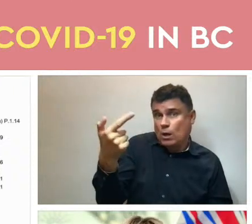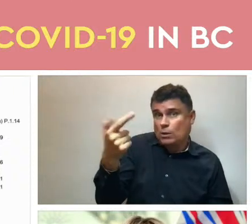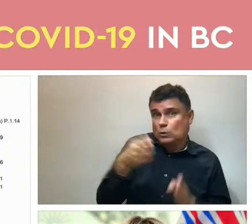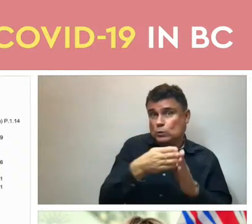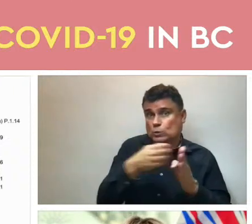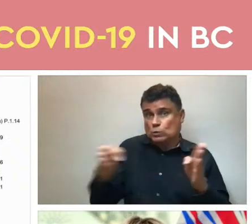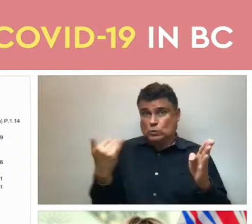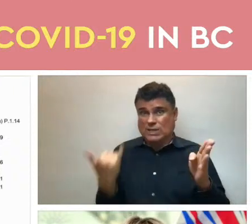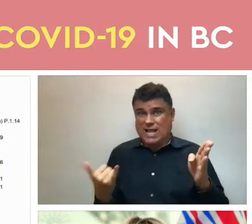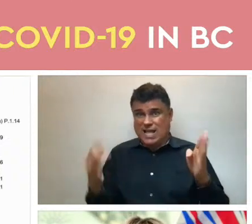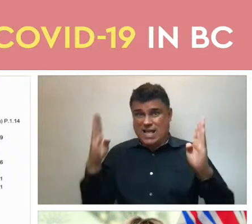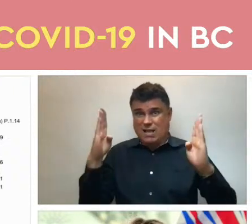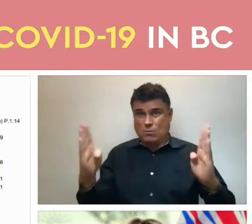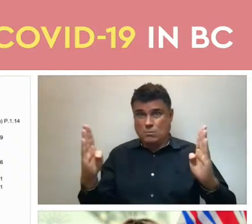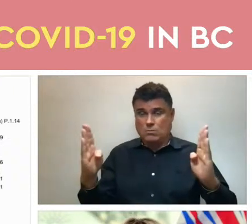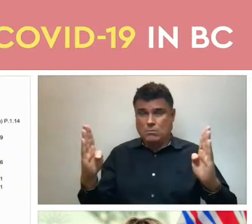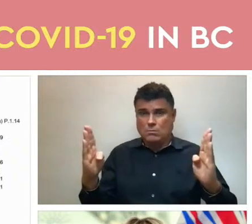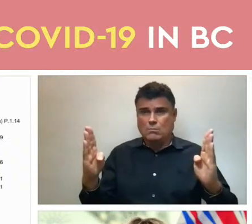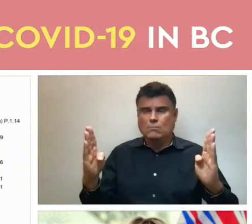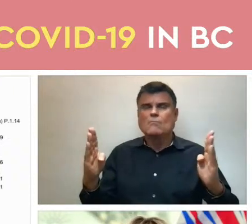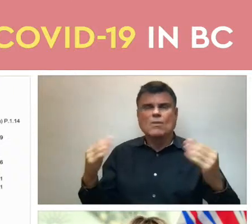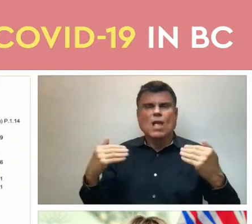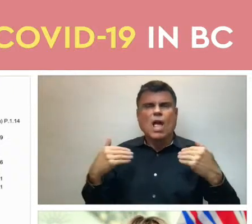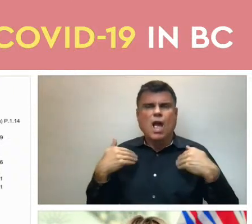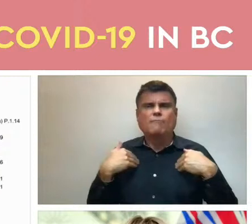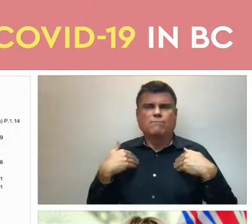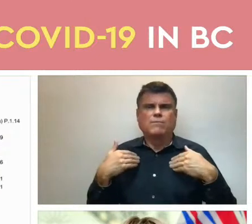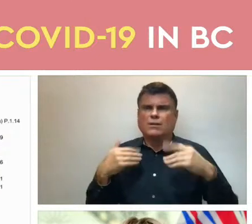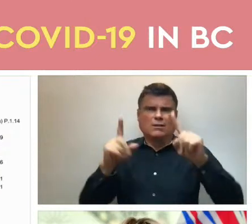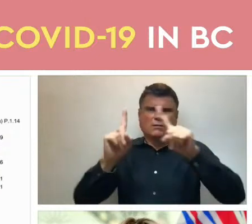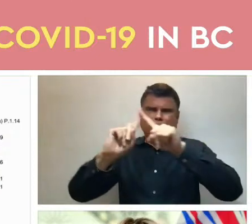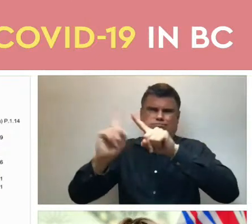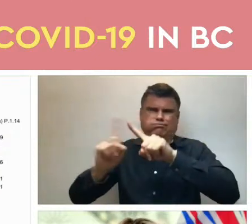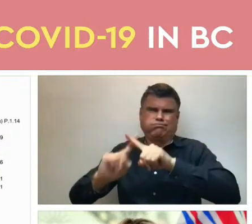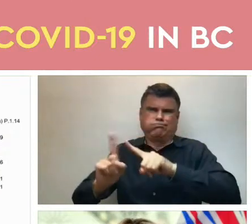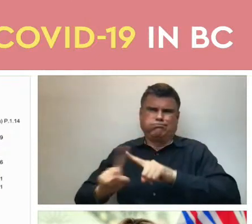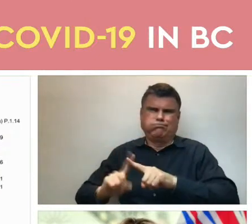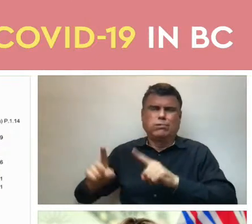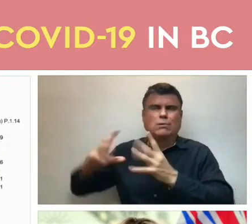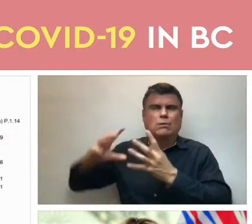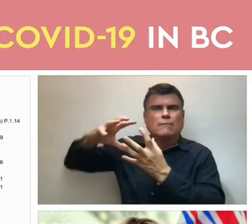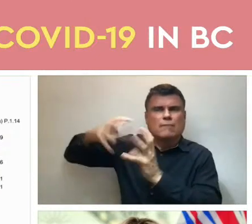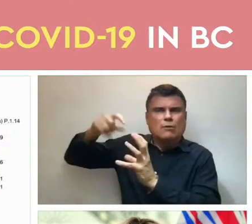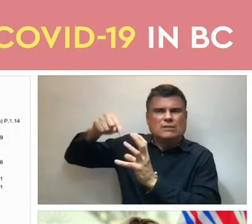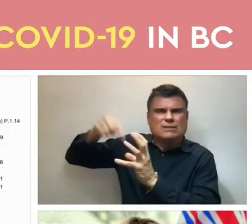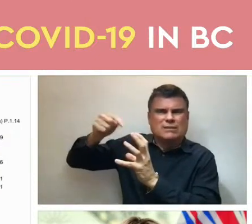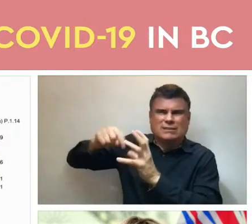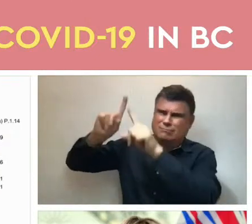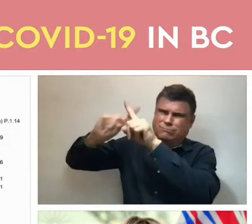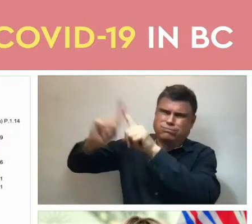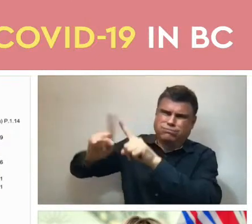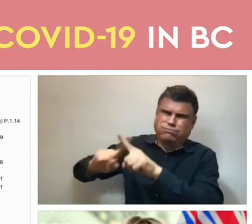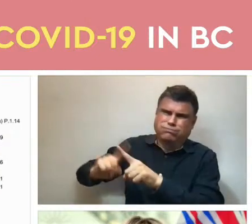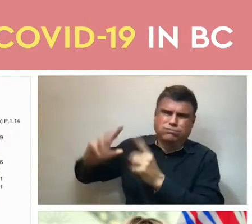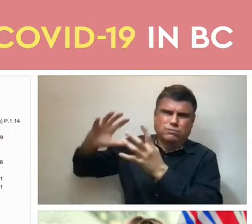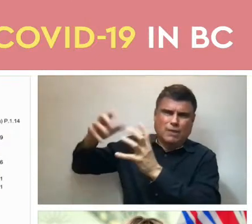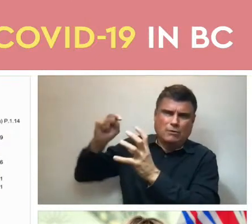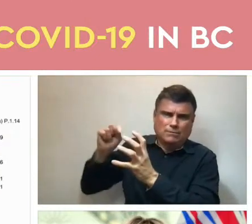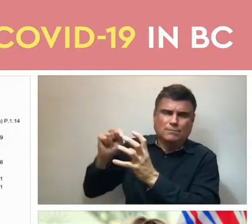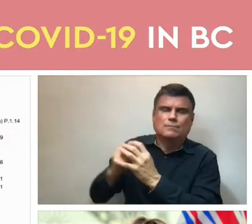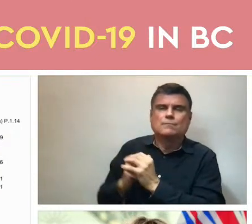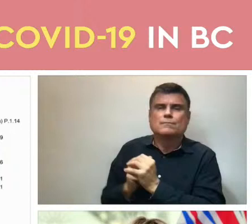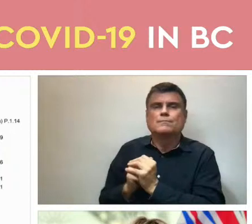variety of different strains or variants of the virus, and then we were really had a